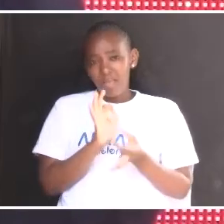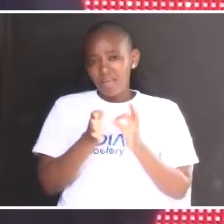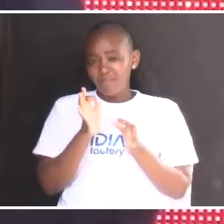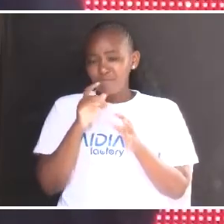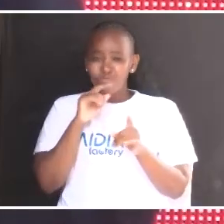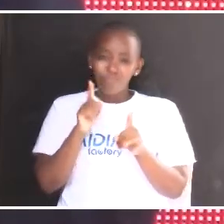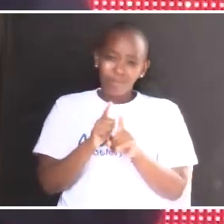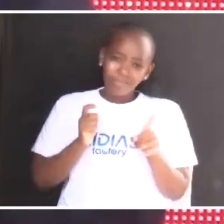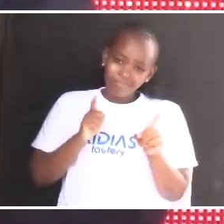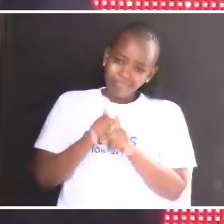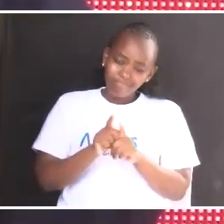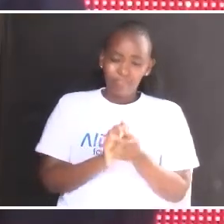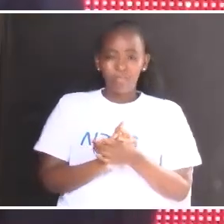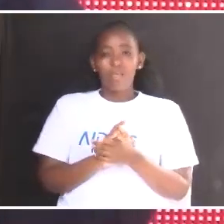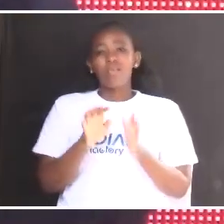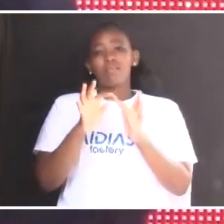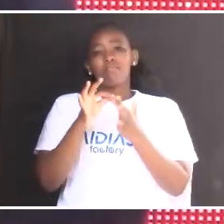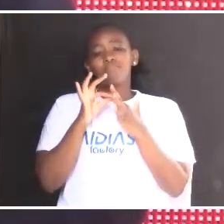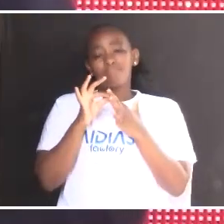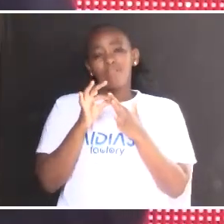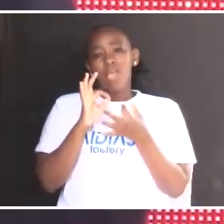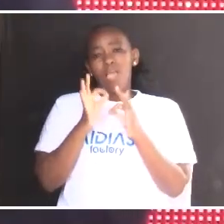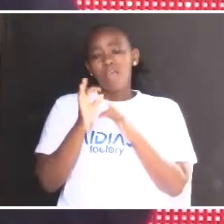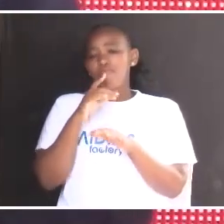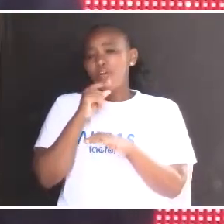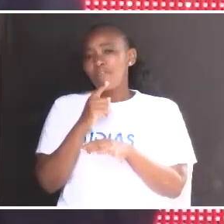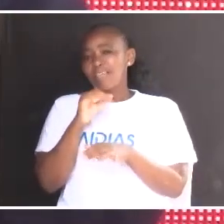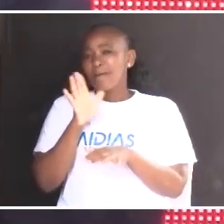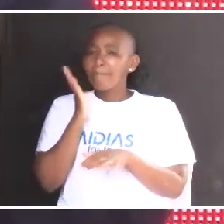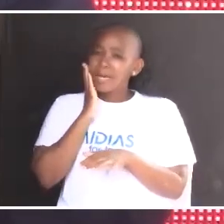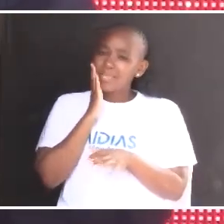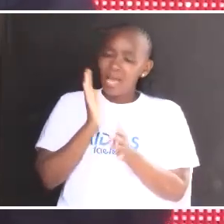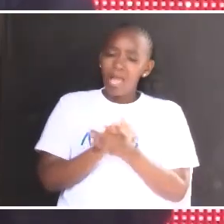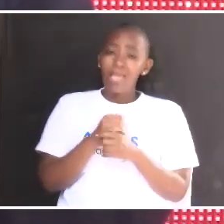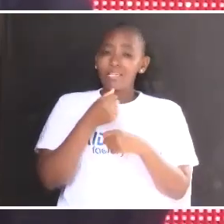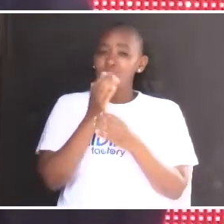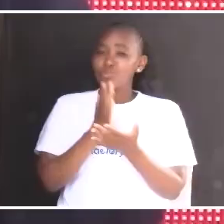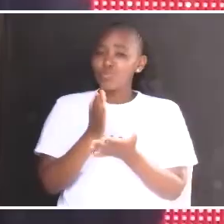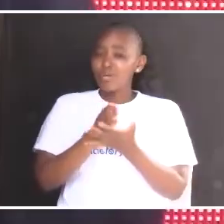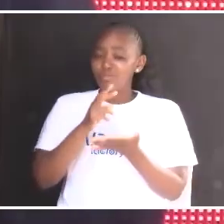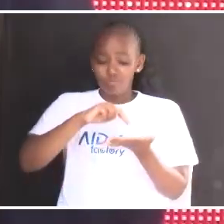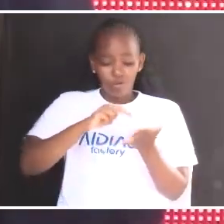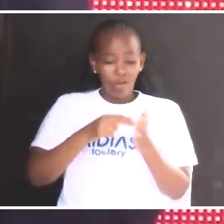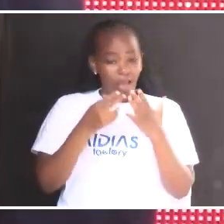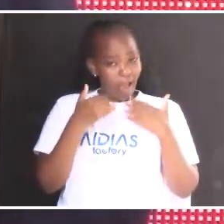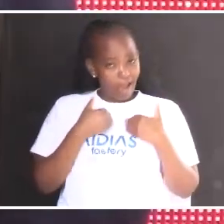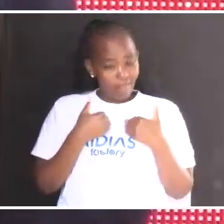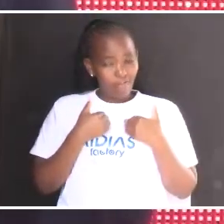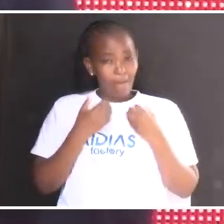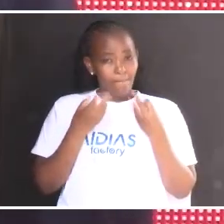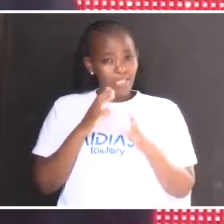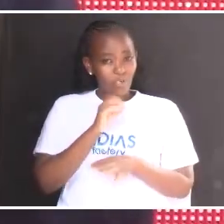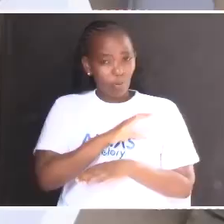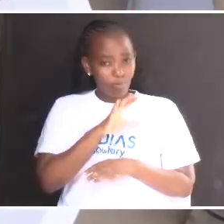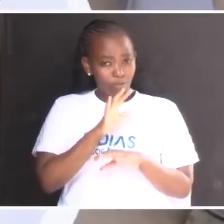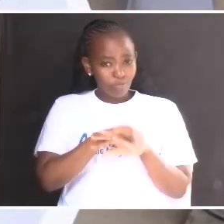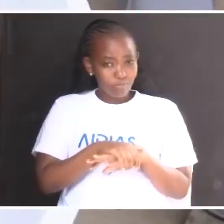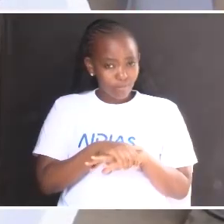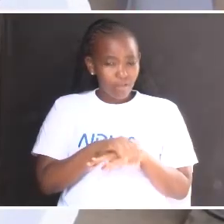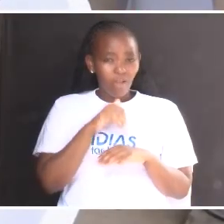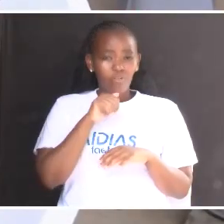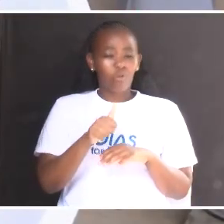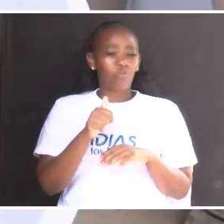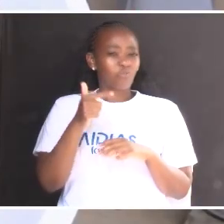brother or your sister, especially more so if it is your father or your mother, ensure mmeandikiana. Most of the complaints we get are not